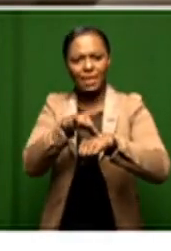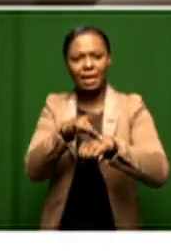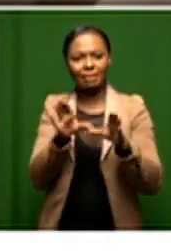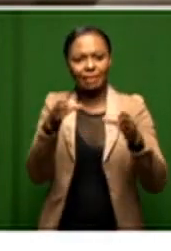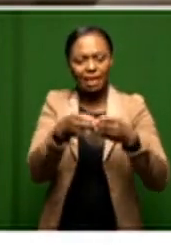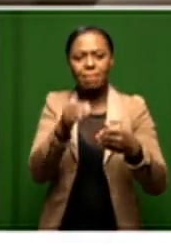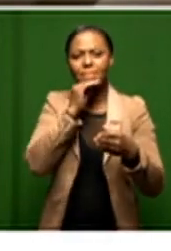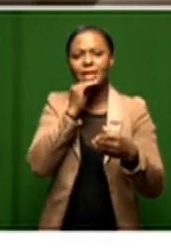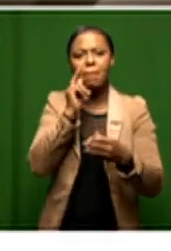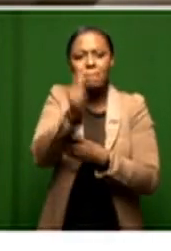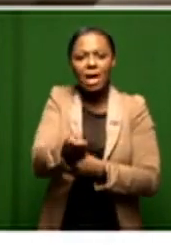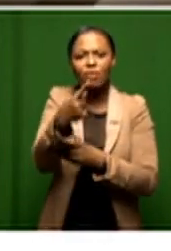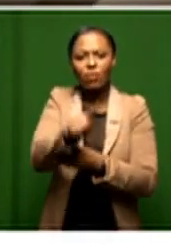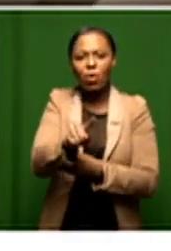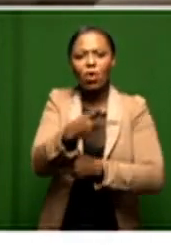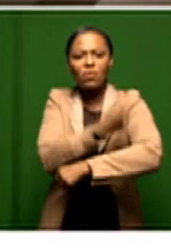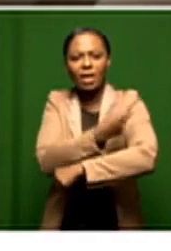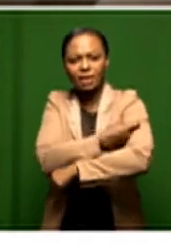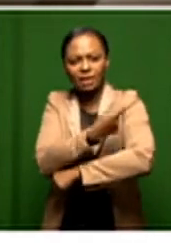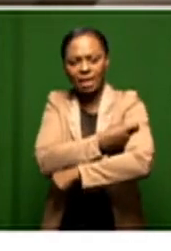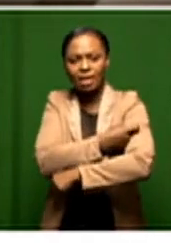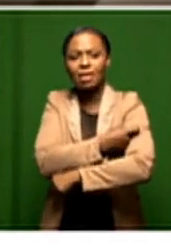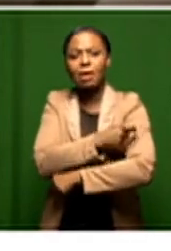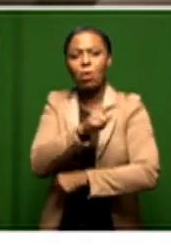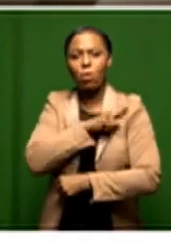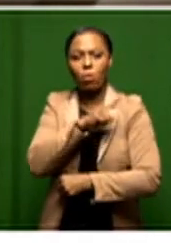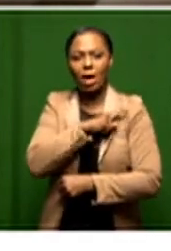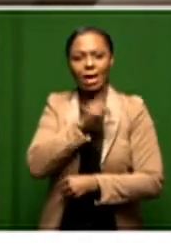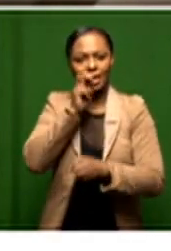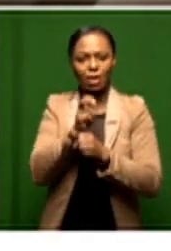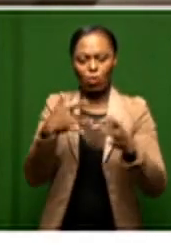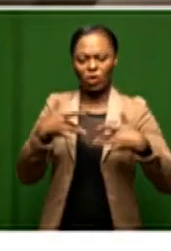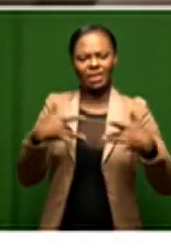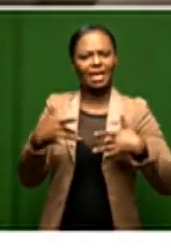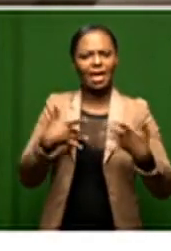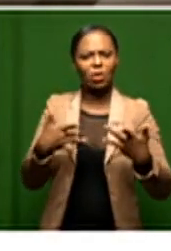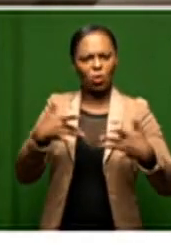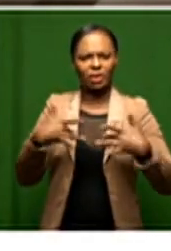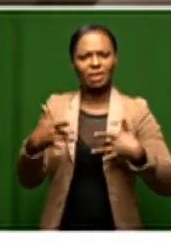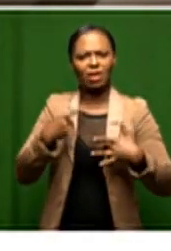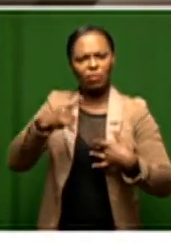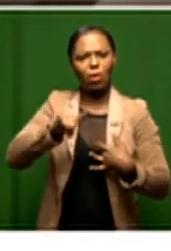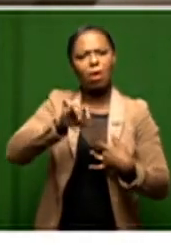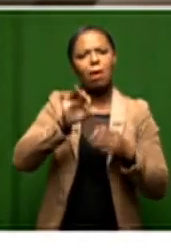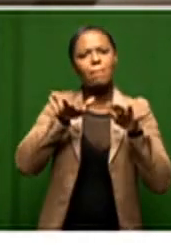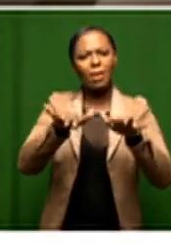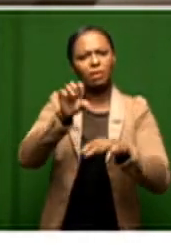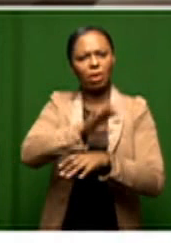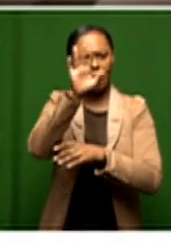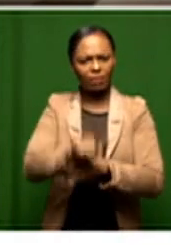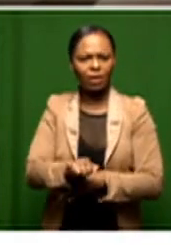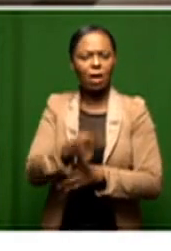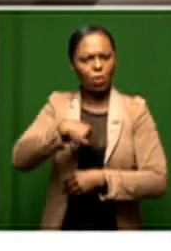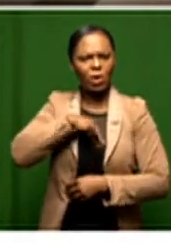the vaccine as soon as a secure supply is confirmed for our country. So, we understand